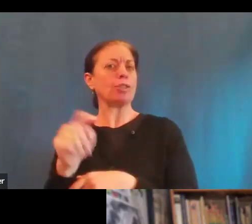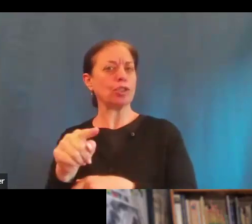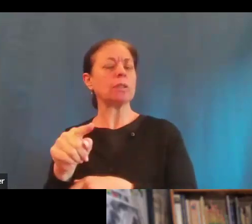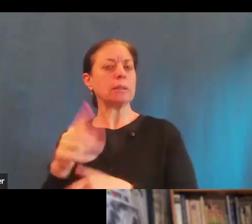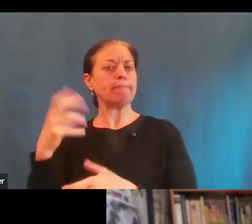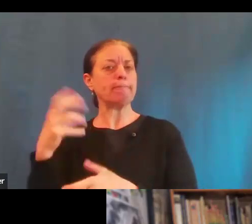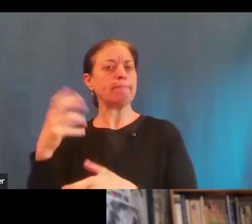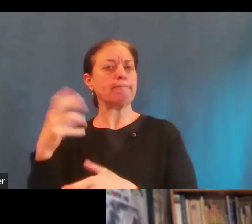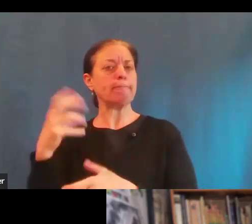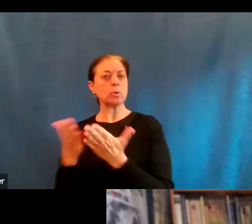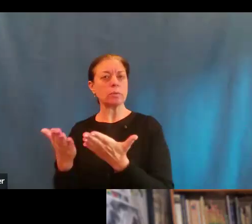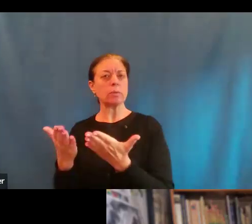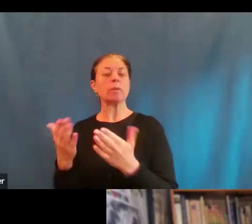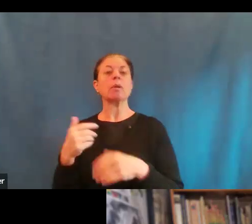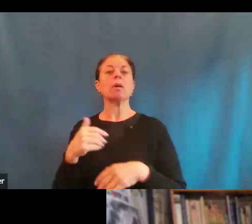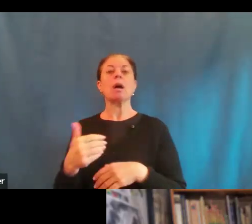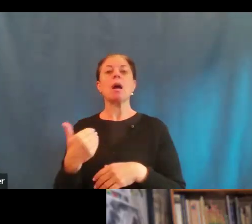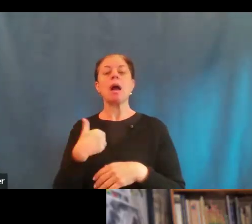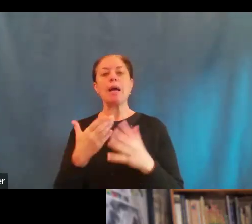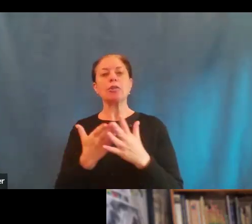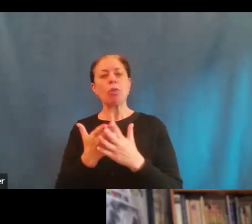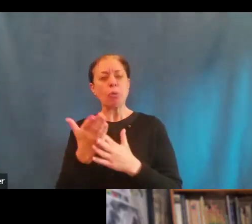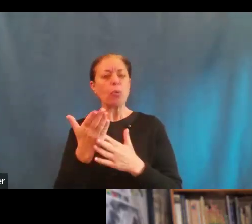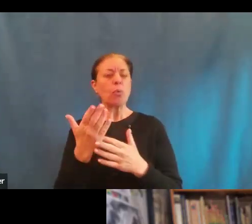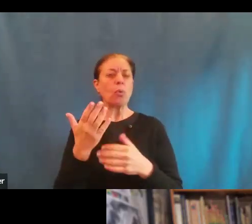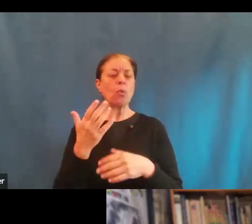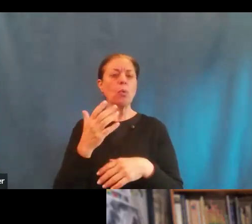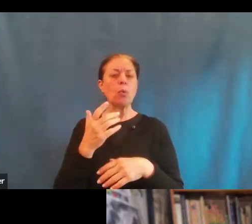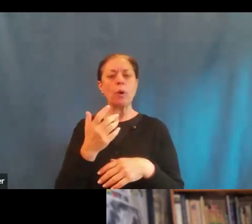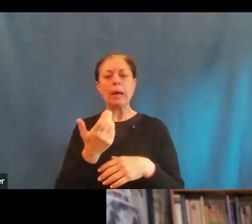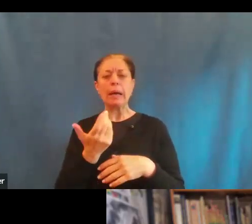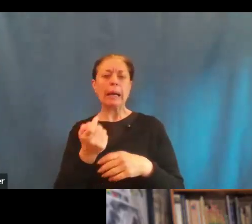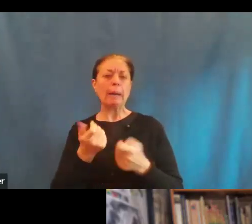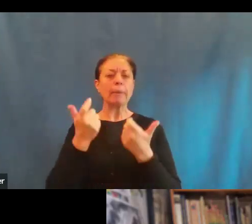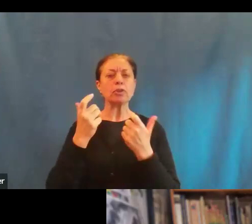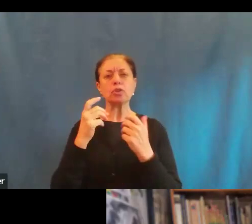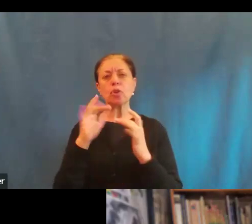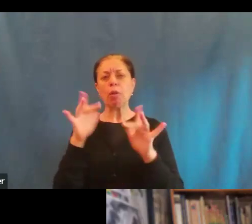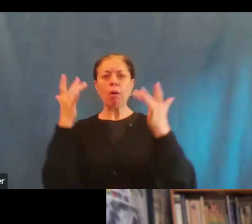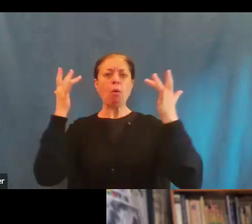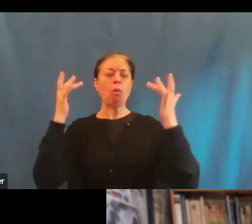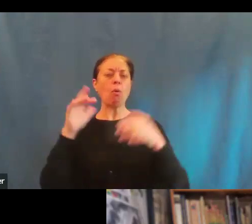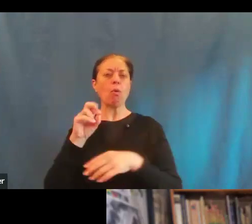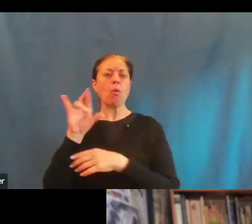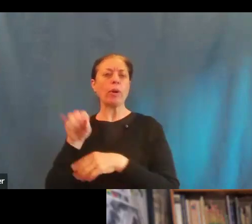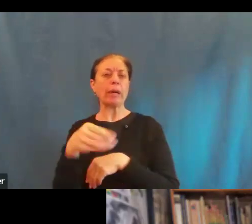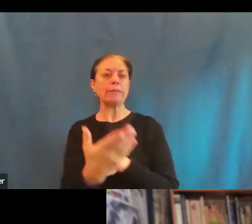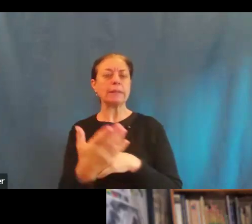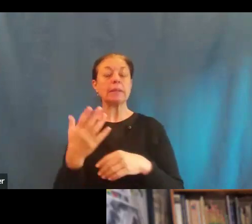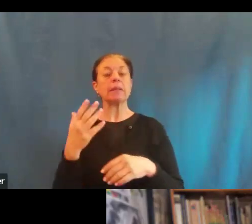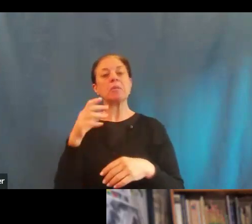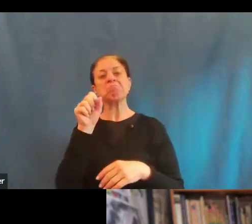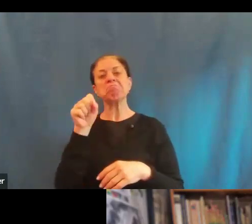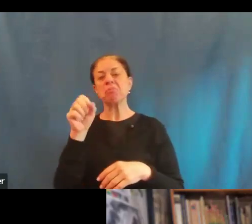questions, has throughout this kind of impish glow to it that Corey gives it. Um, and so